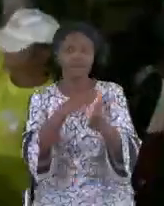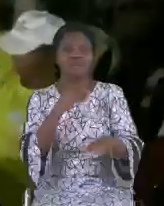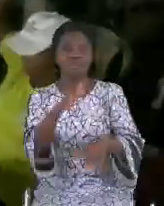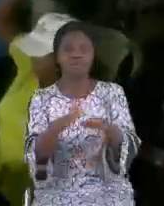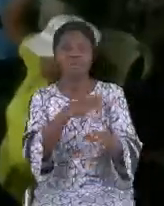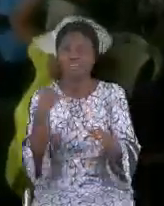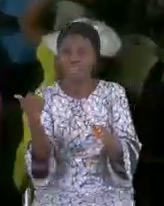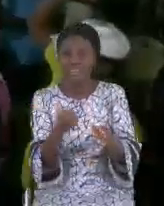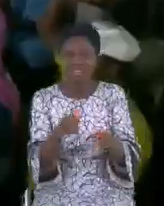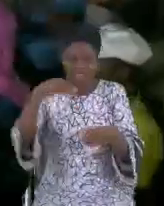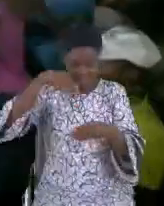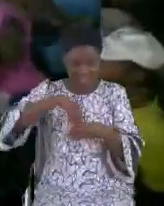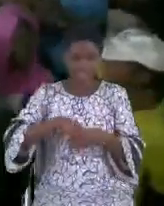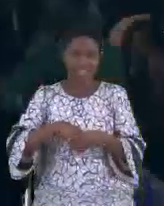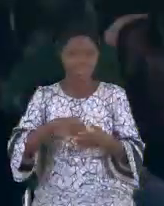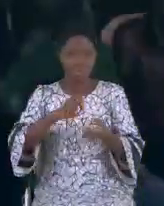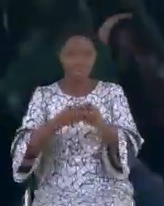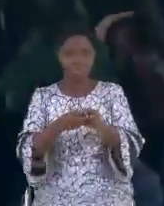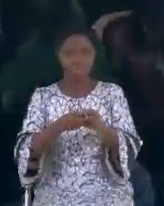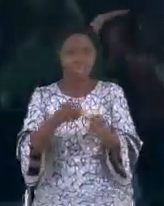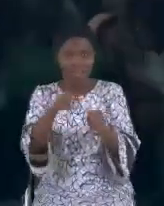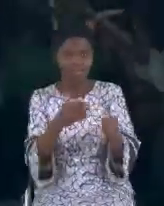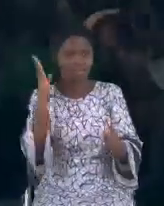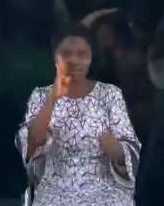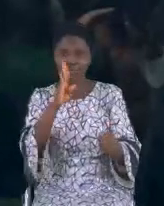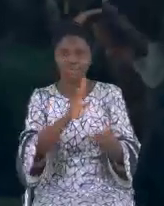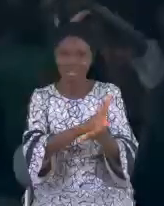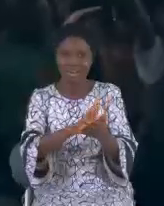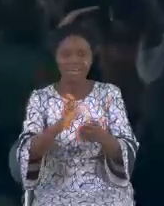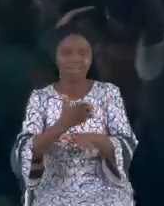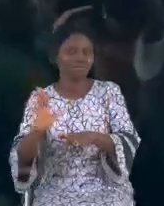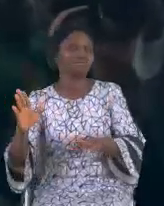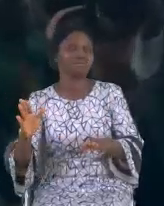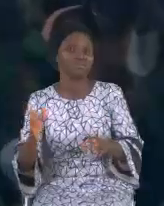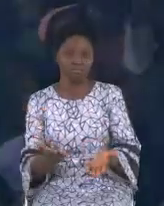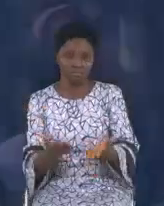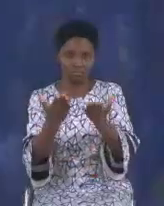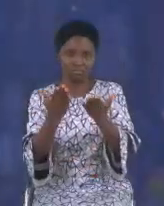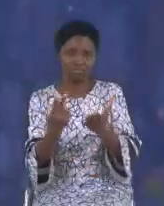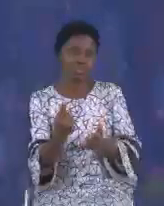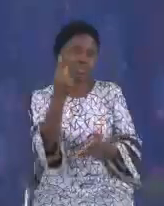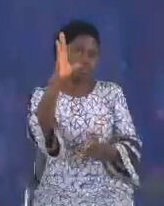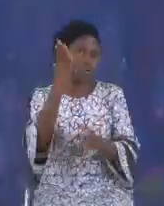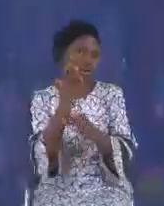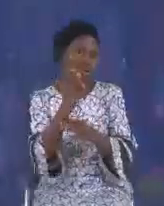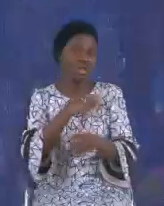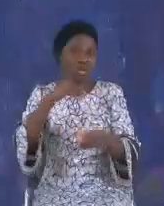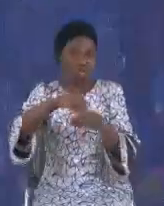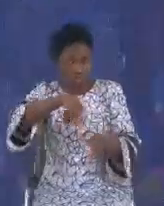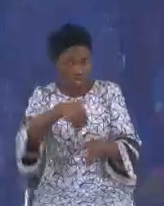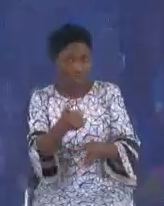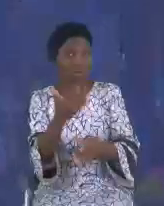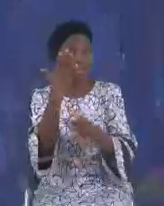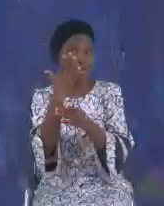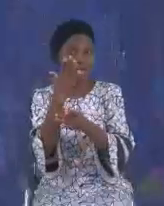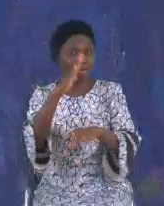problem, everything will be cleared away. Amen. You raise up one hand, and you lay the other hand